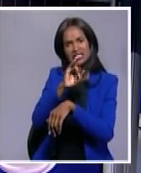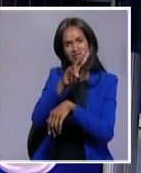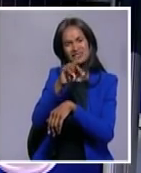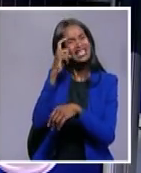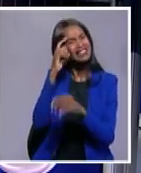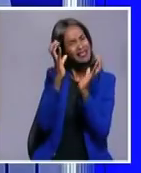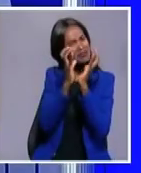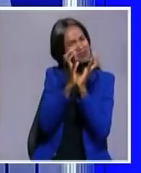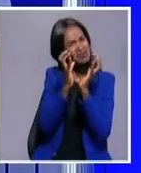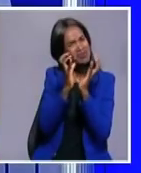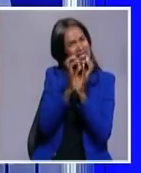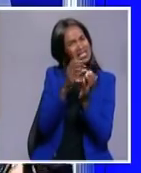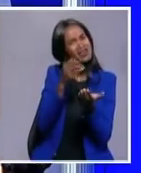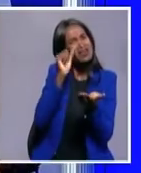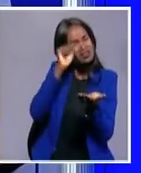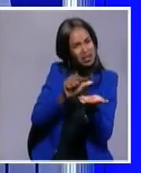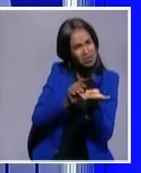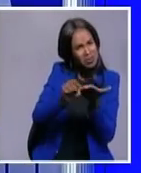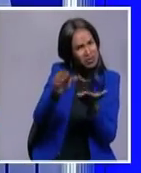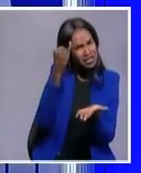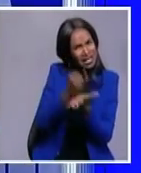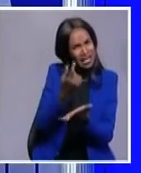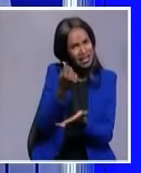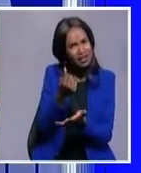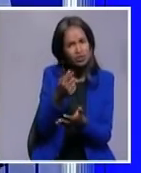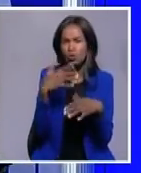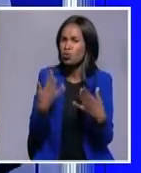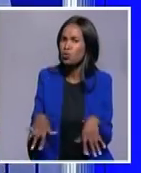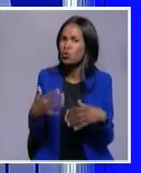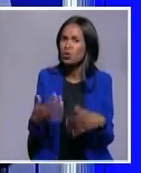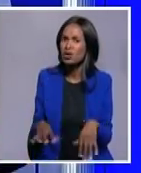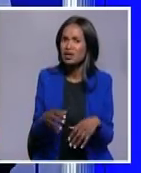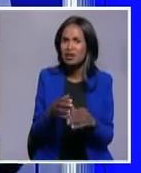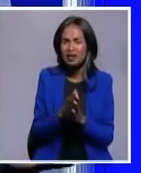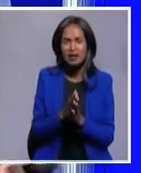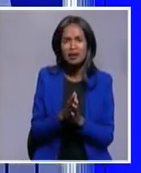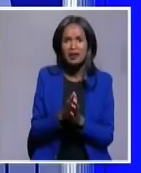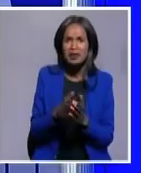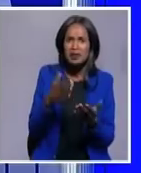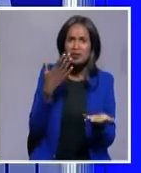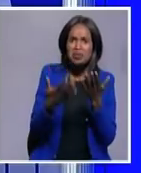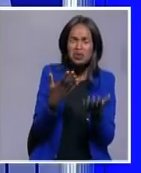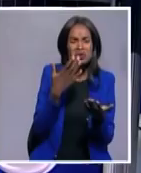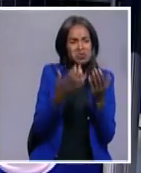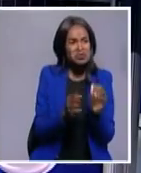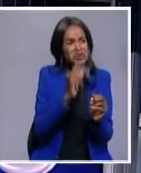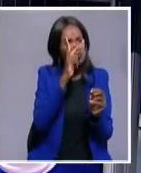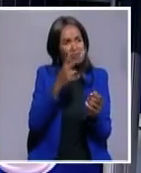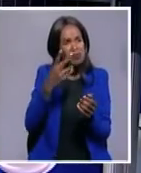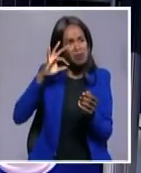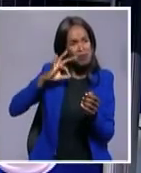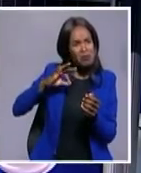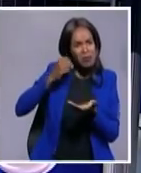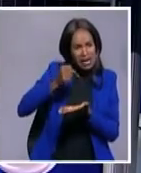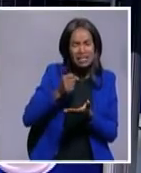will be able to service its debt plus interest, taking into consideration that this is a town that has a turnover of about 6 million?